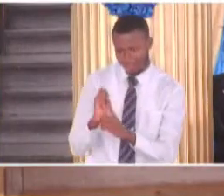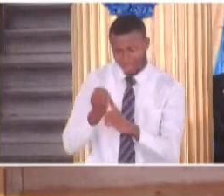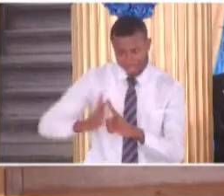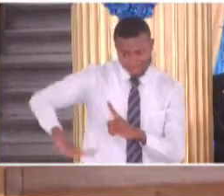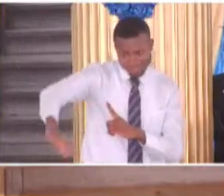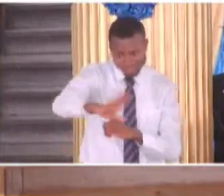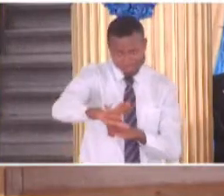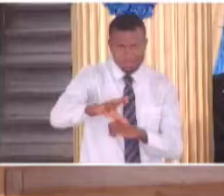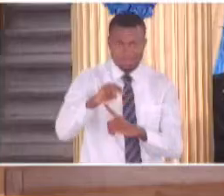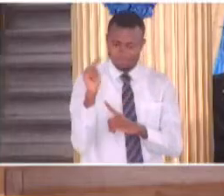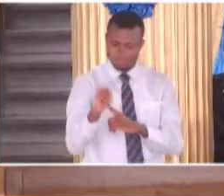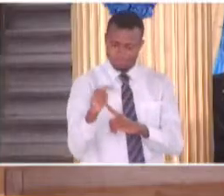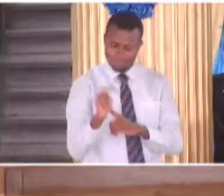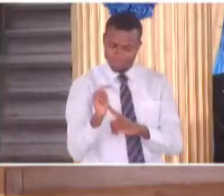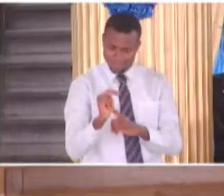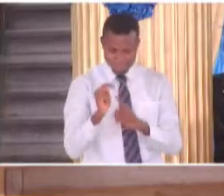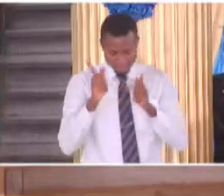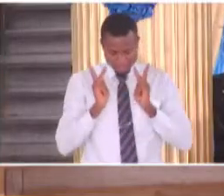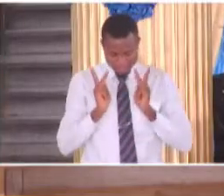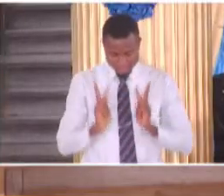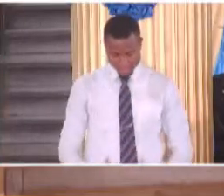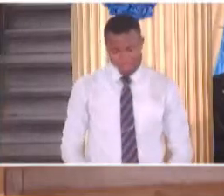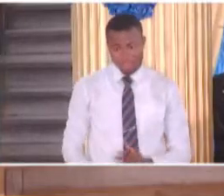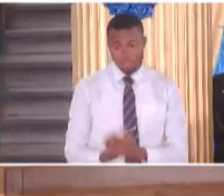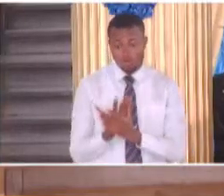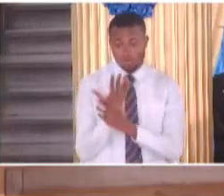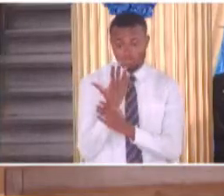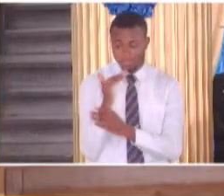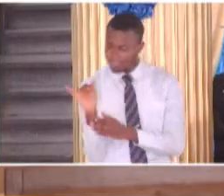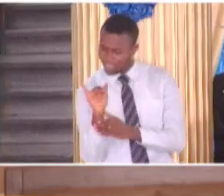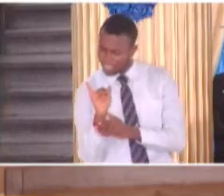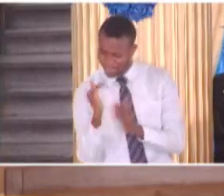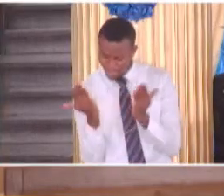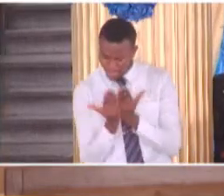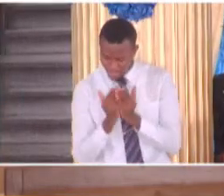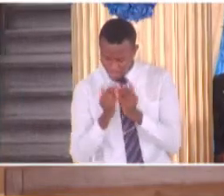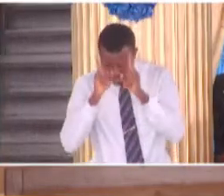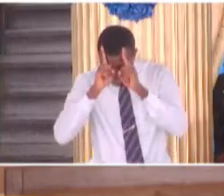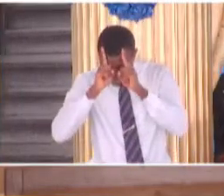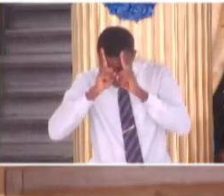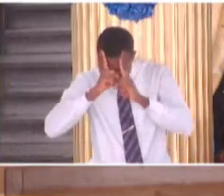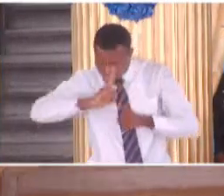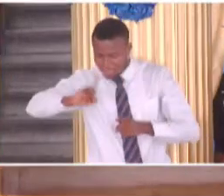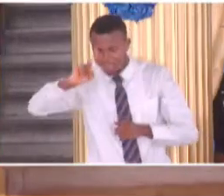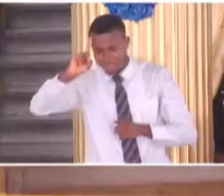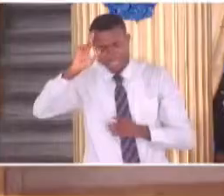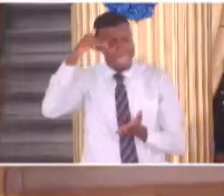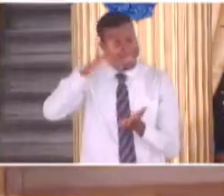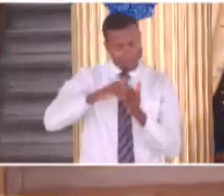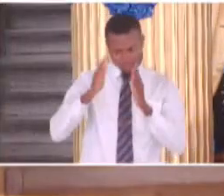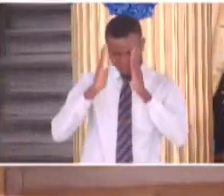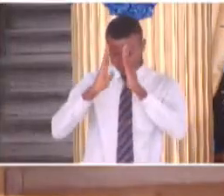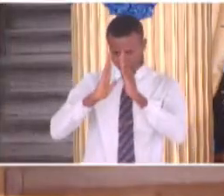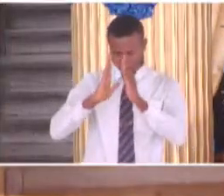personal growth and academic excellence. It focuses on student-centered,